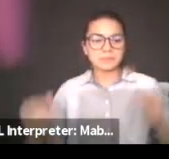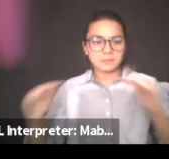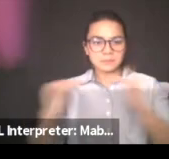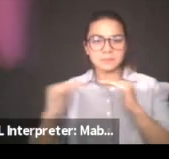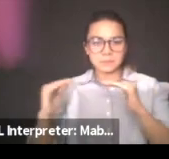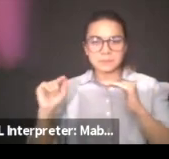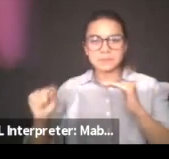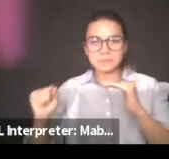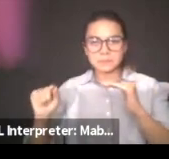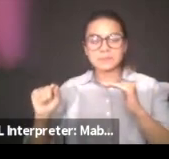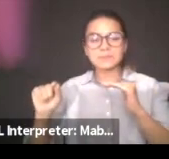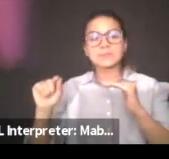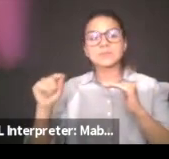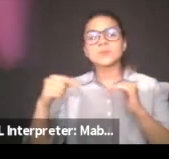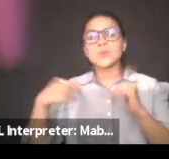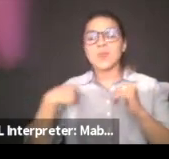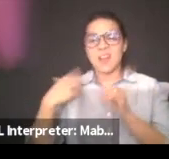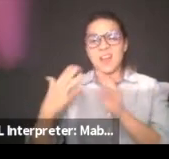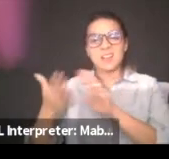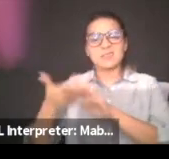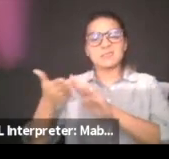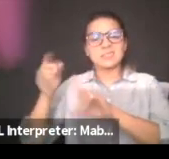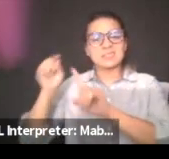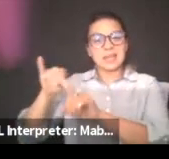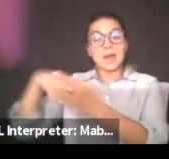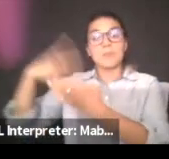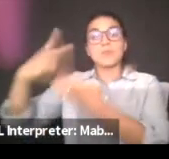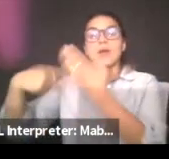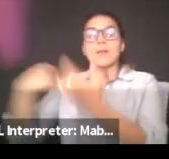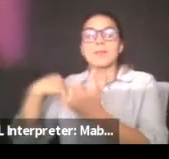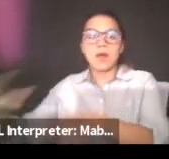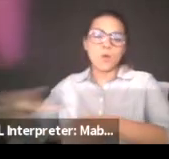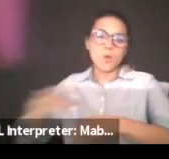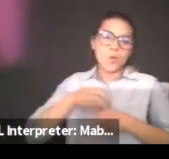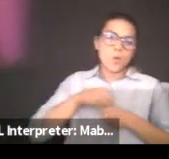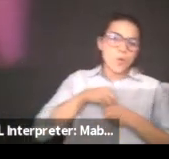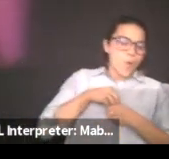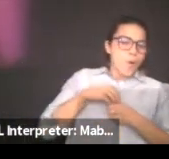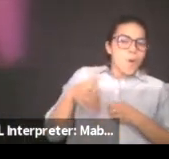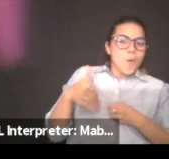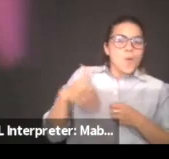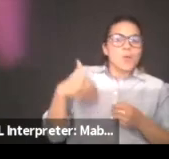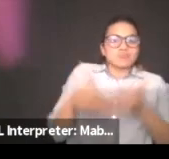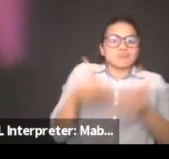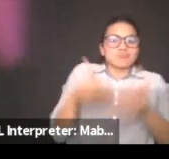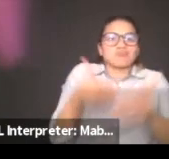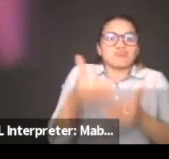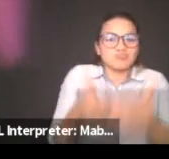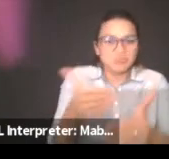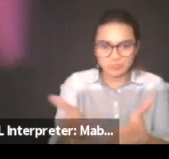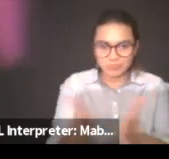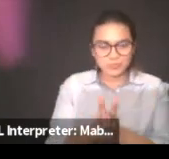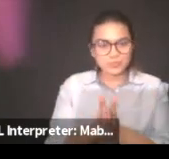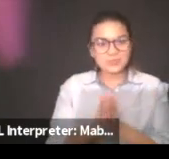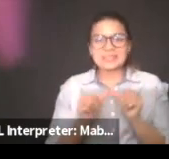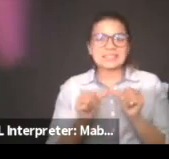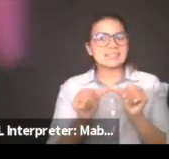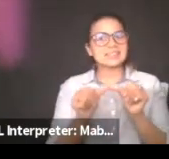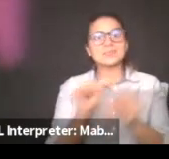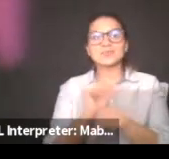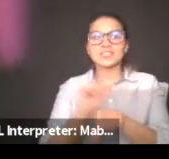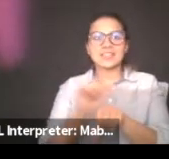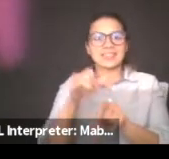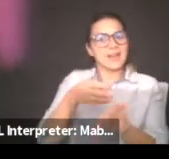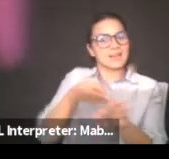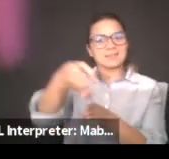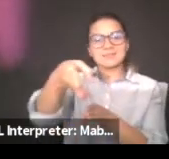and deepening my understanding of the things that I have been leaning into on the restorative justice front for the past few years. Past two decades, really,